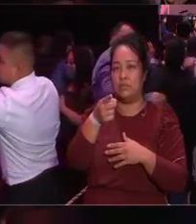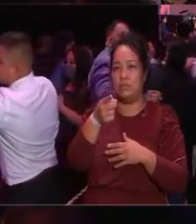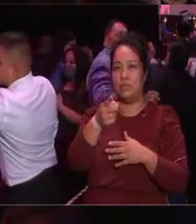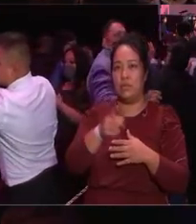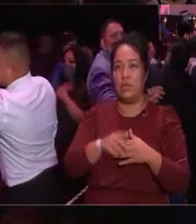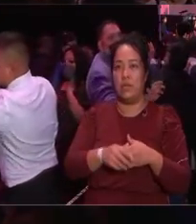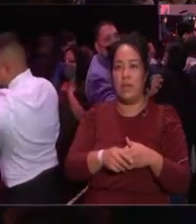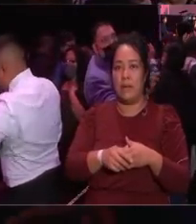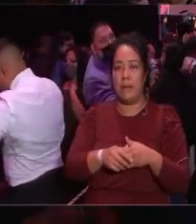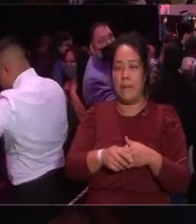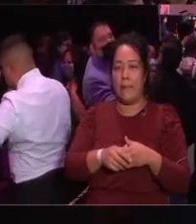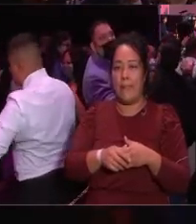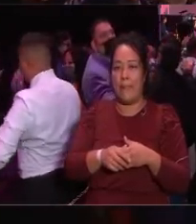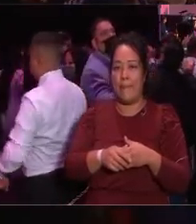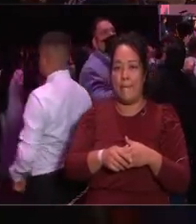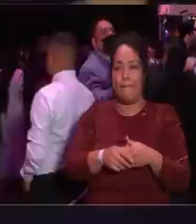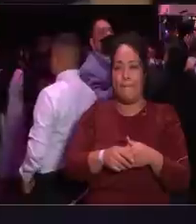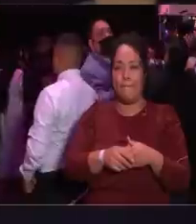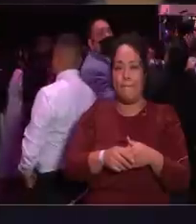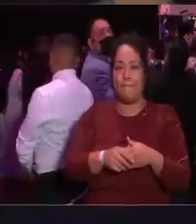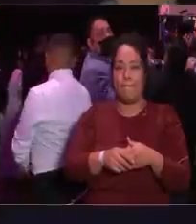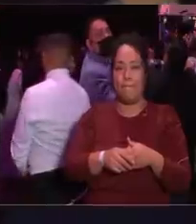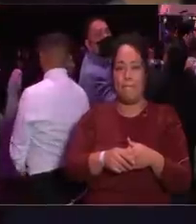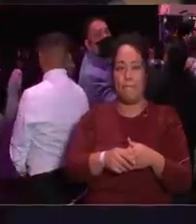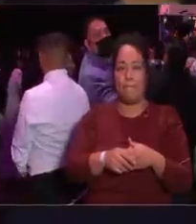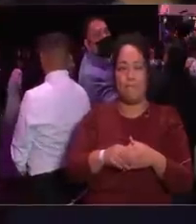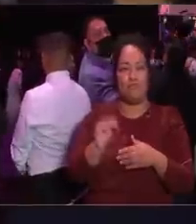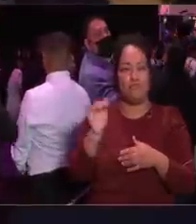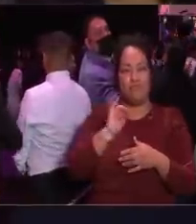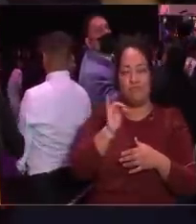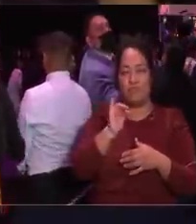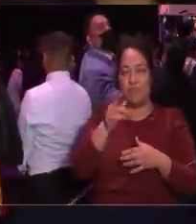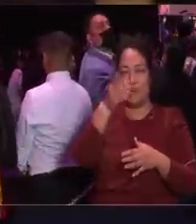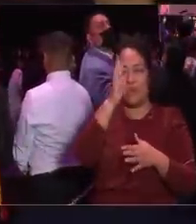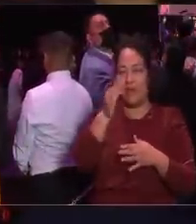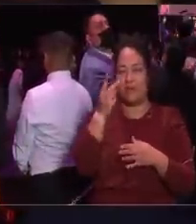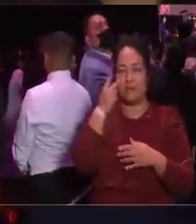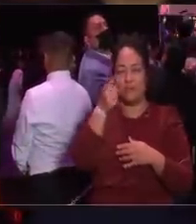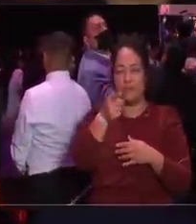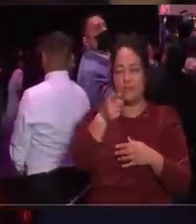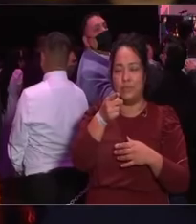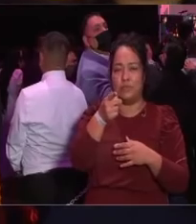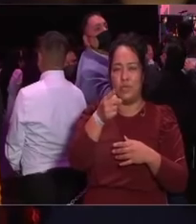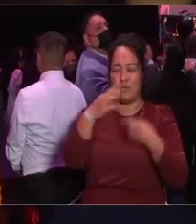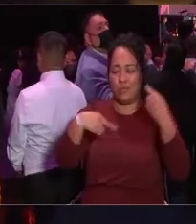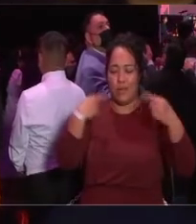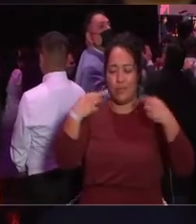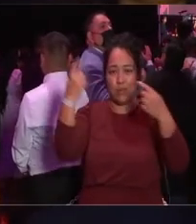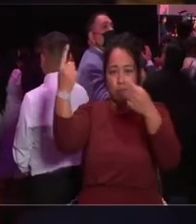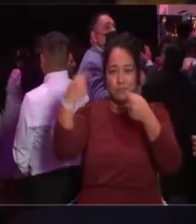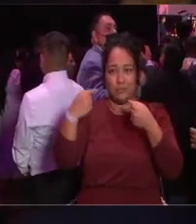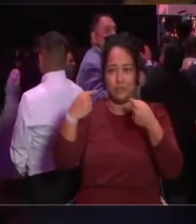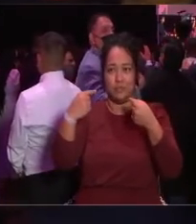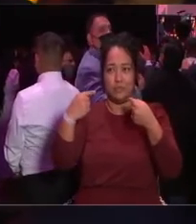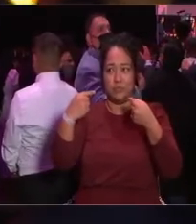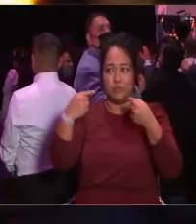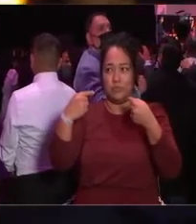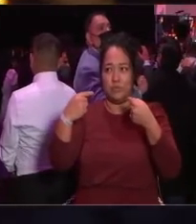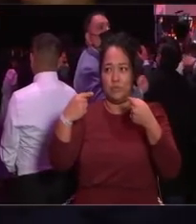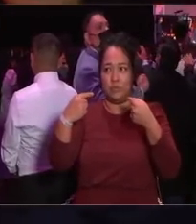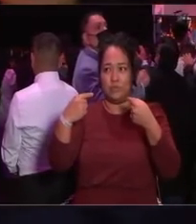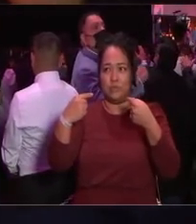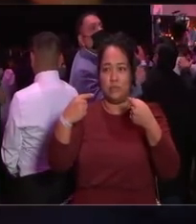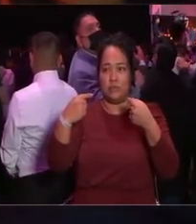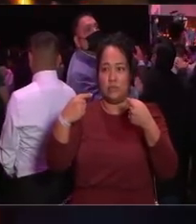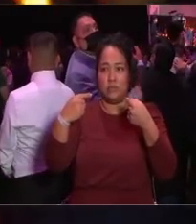Así como Dios te mira. Just the way God sees you. El avivamiento llega. Revival comes. Cuando uno busca el rostro